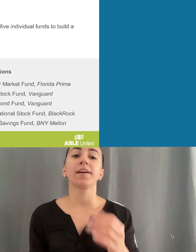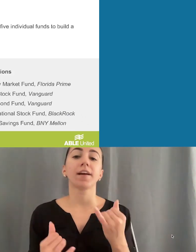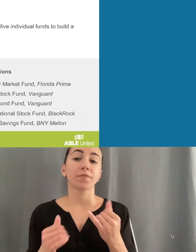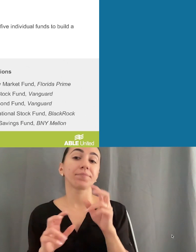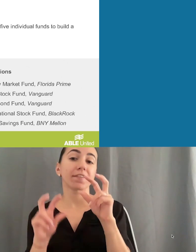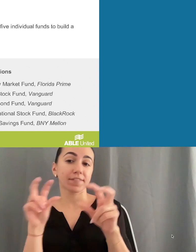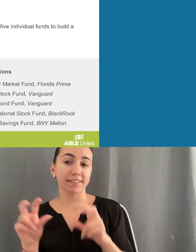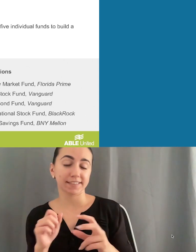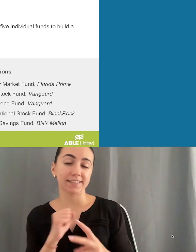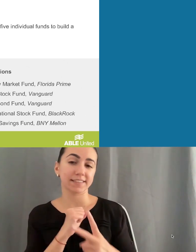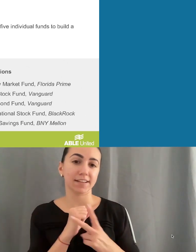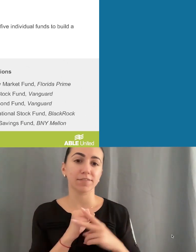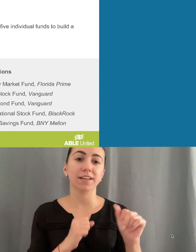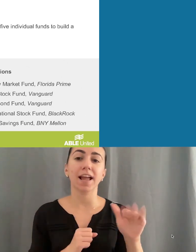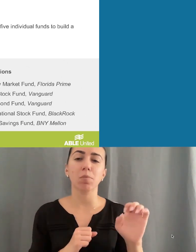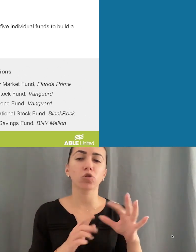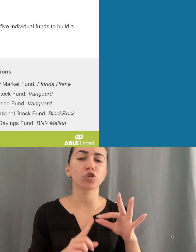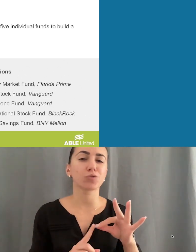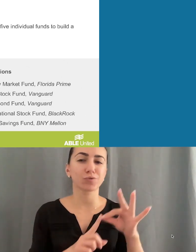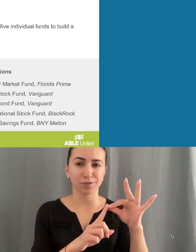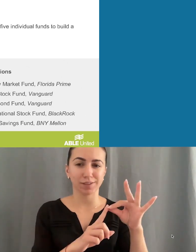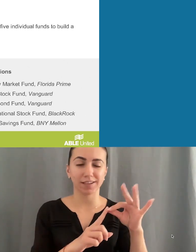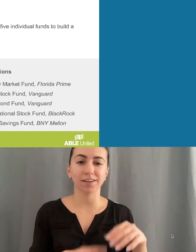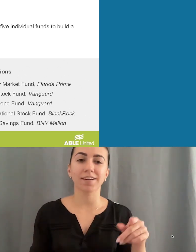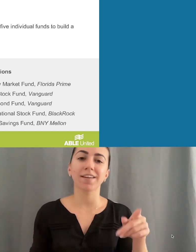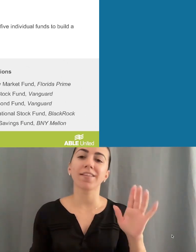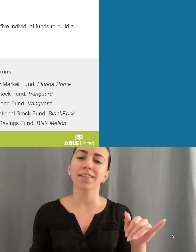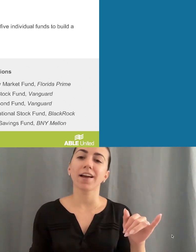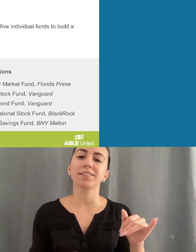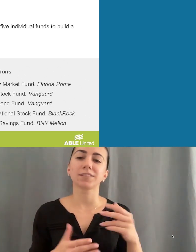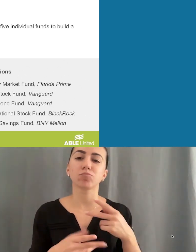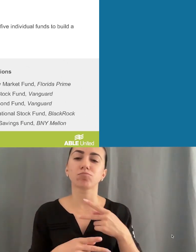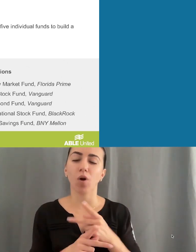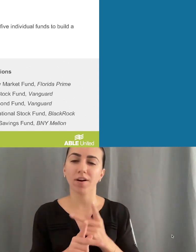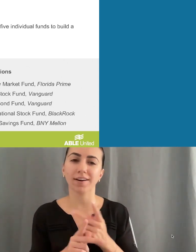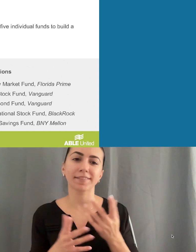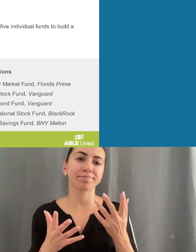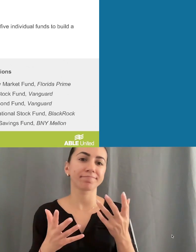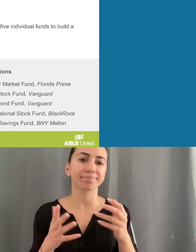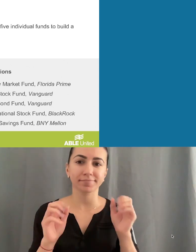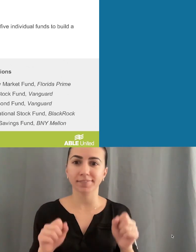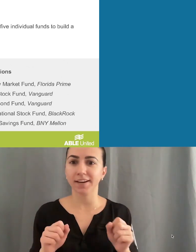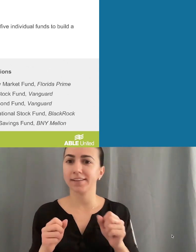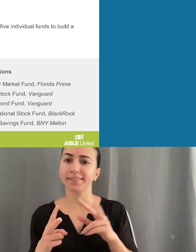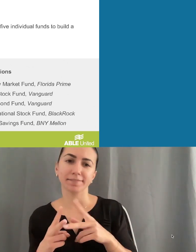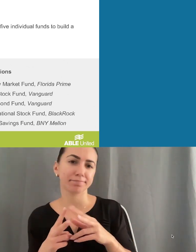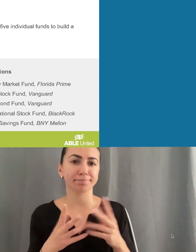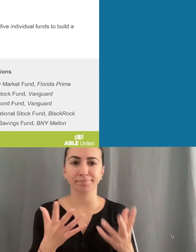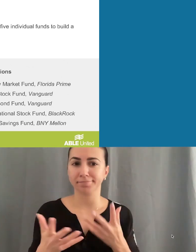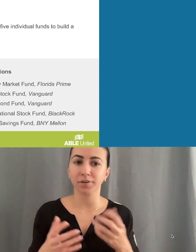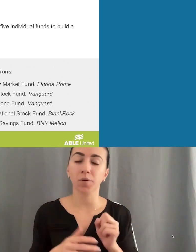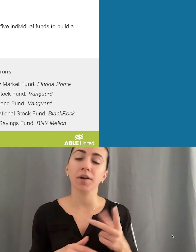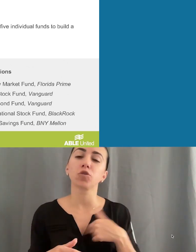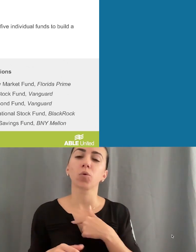savings, ABLE is unique because this is both a savings and investment product. It could be either or both. And what we did